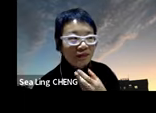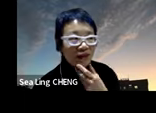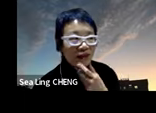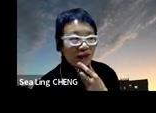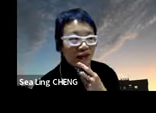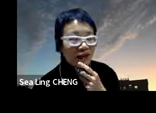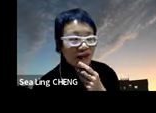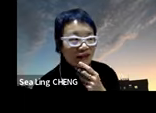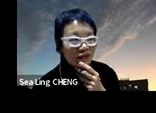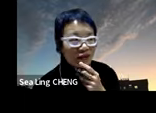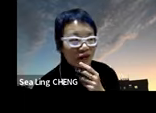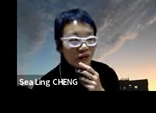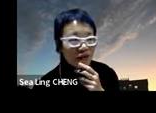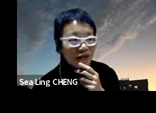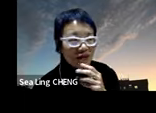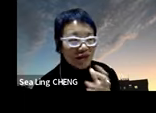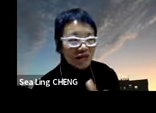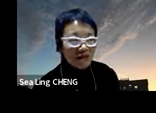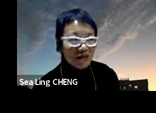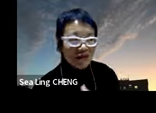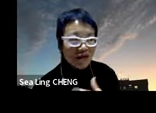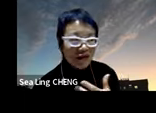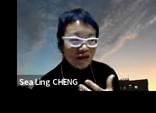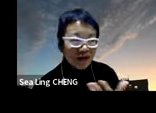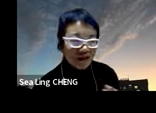women. And so in these